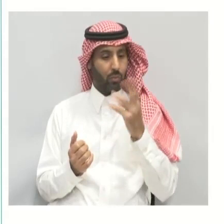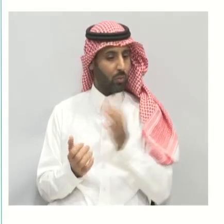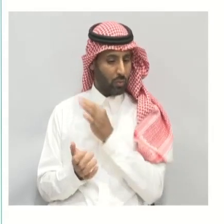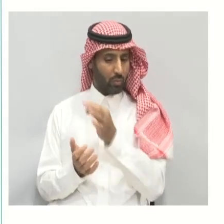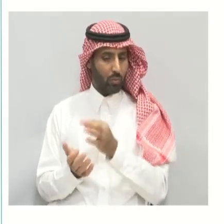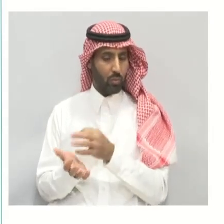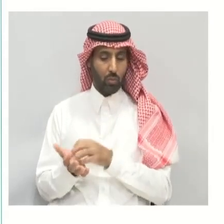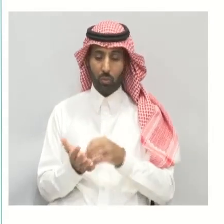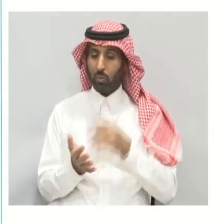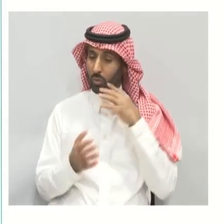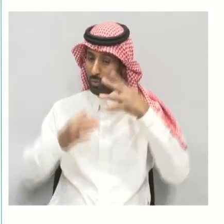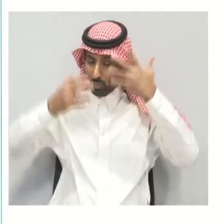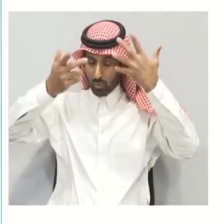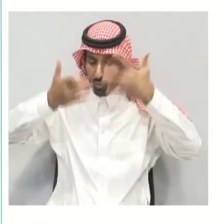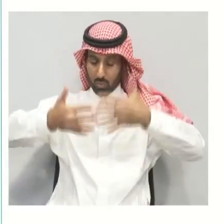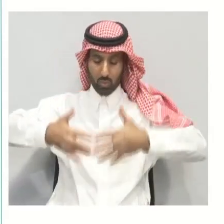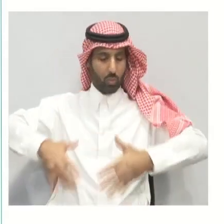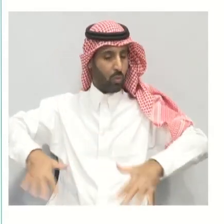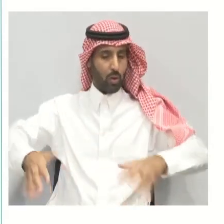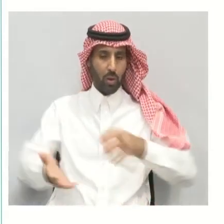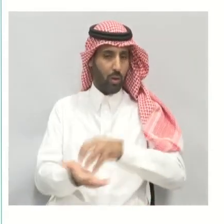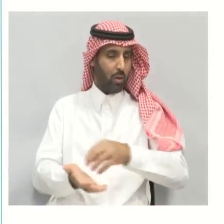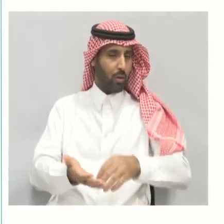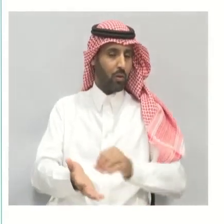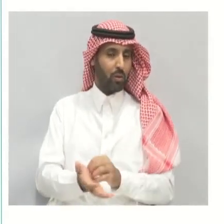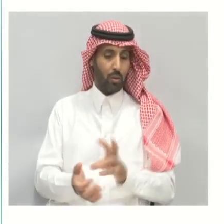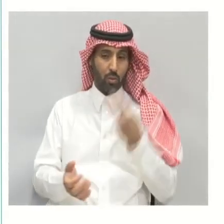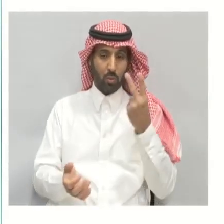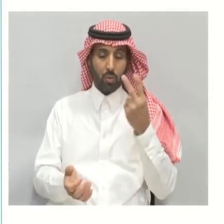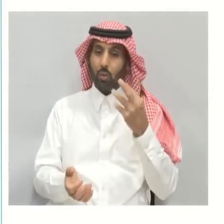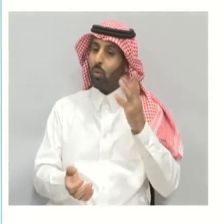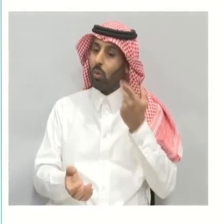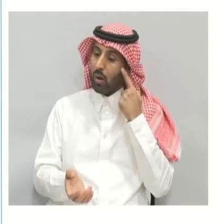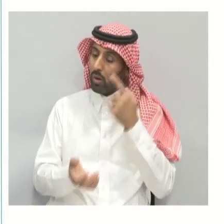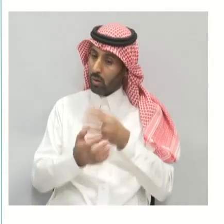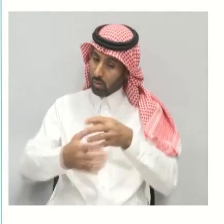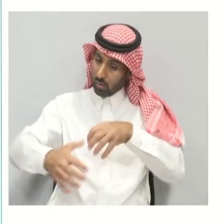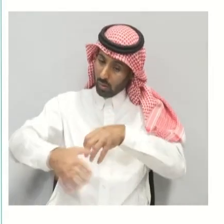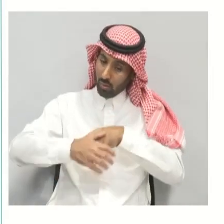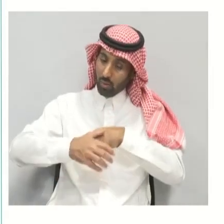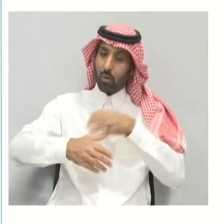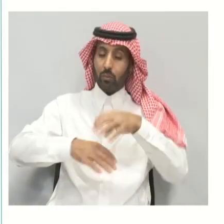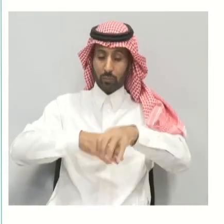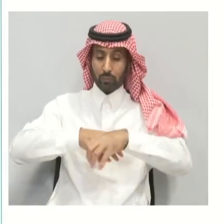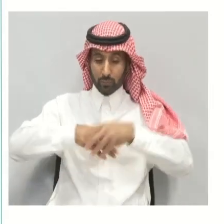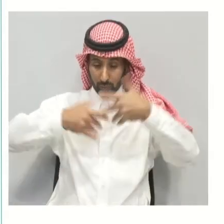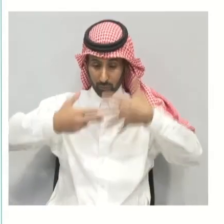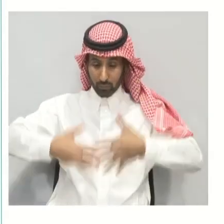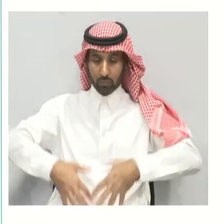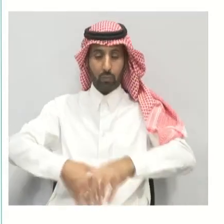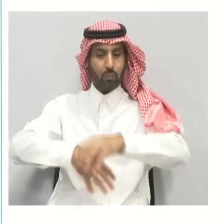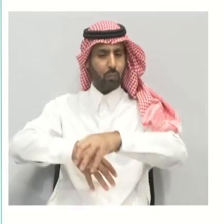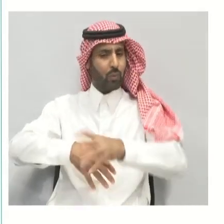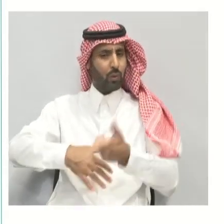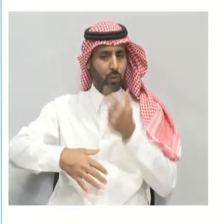where are the Iguazu Falls? Number two, what is near the falls? Number three,